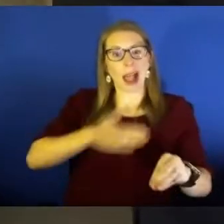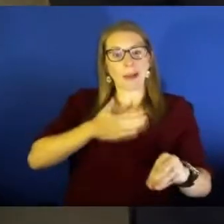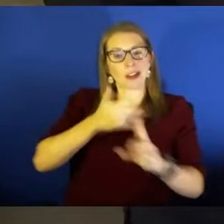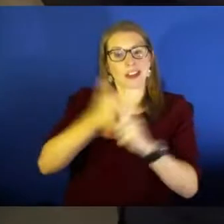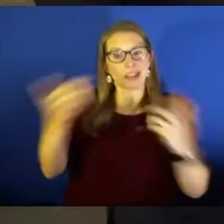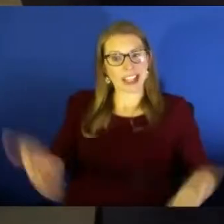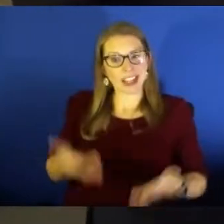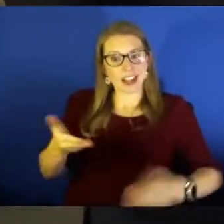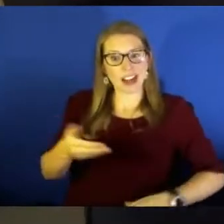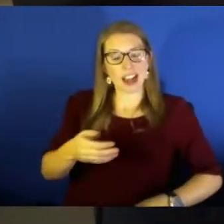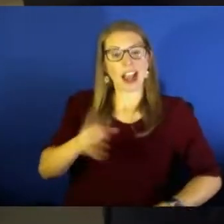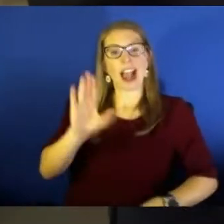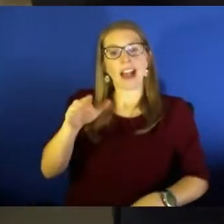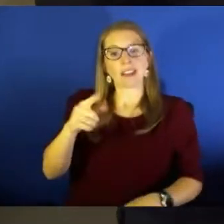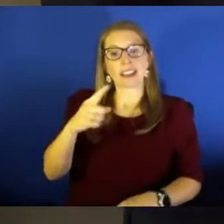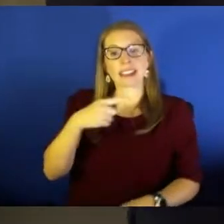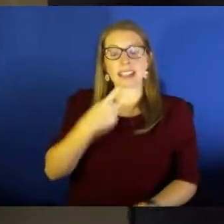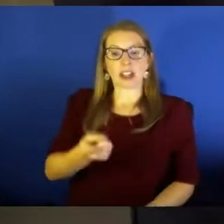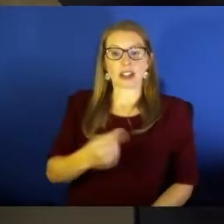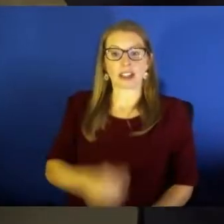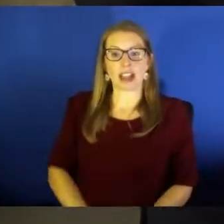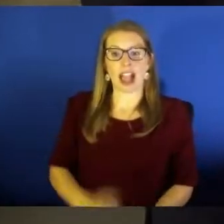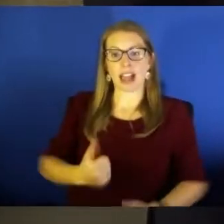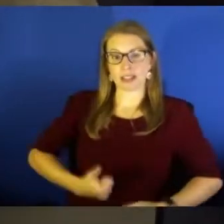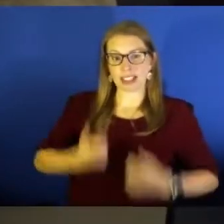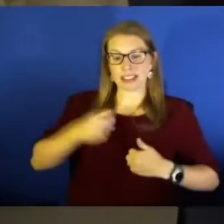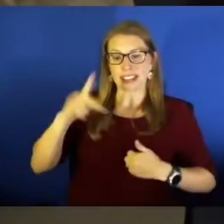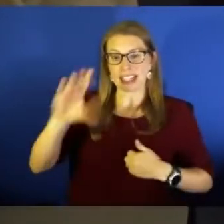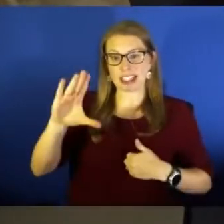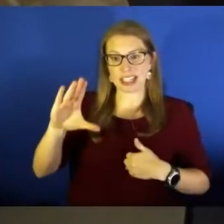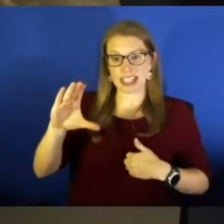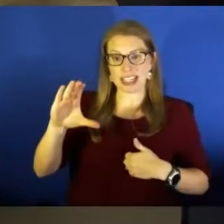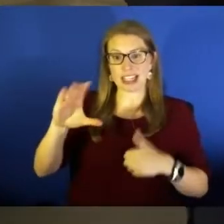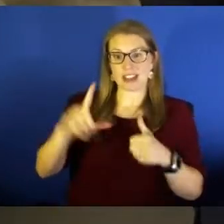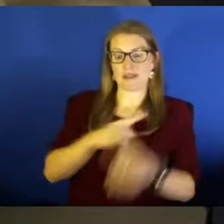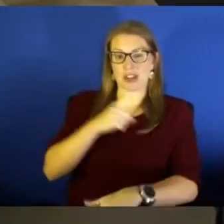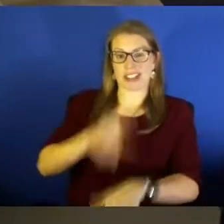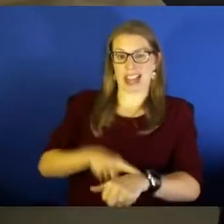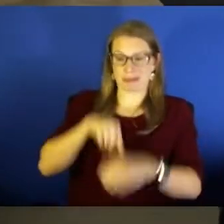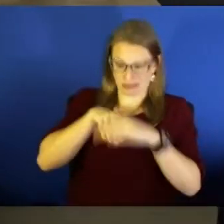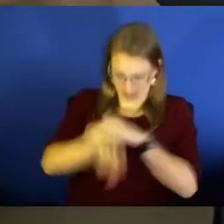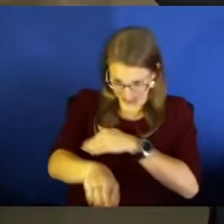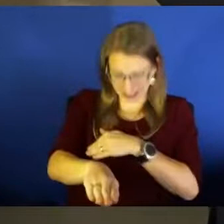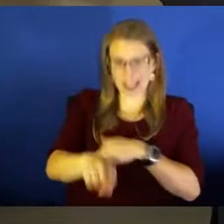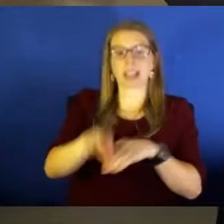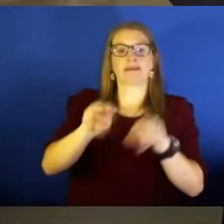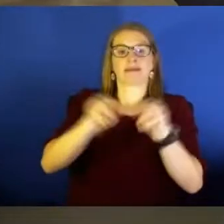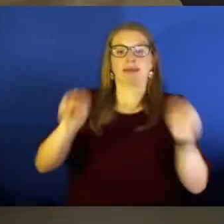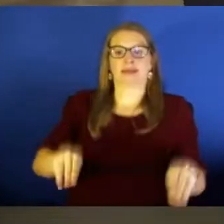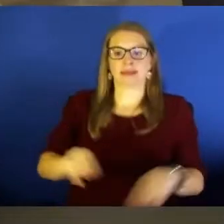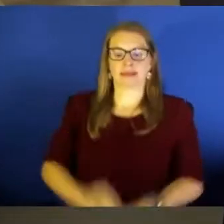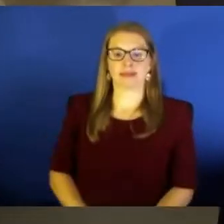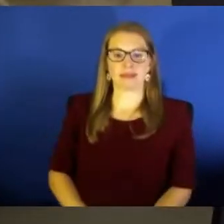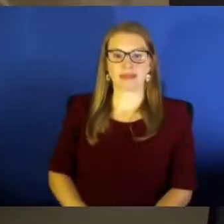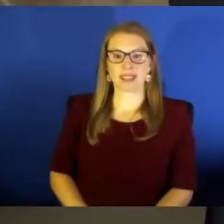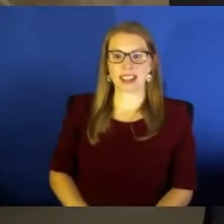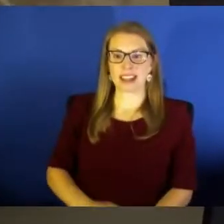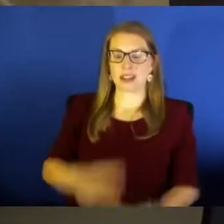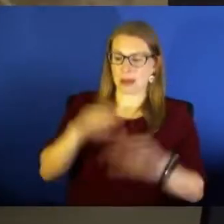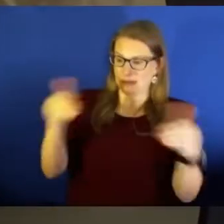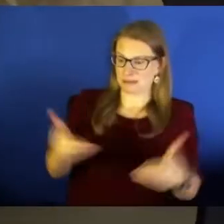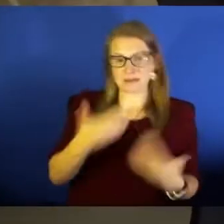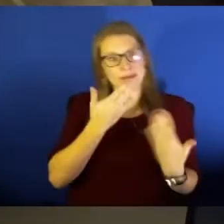have to tell you, I lived in Kansas City a very long time, and this is my first time inside this museum. Well, welcome. Well, thank you for the welcome, and it is just